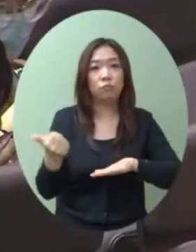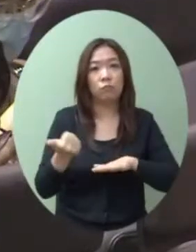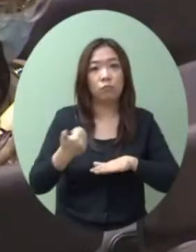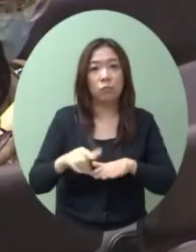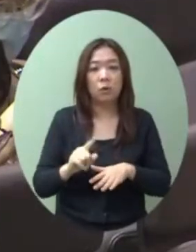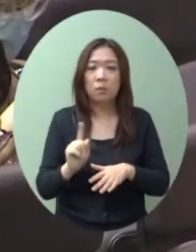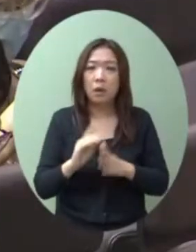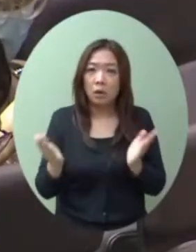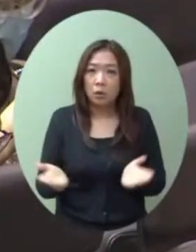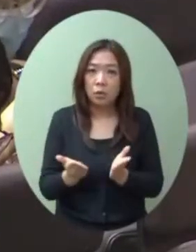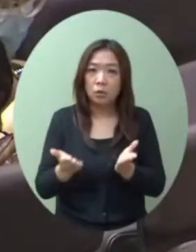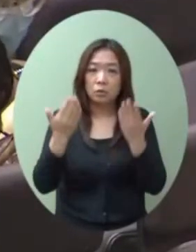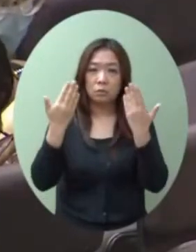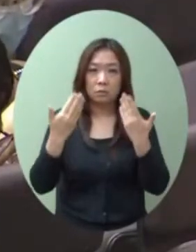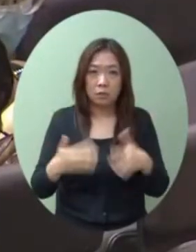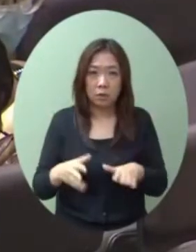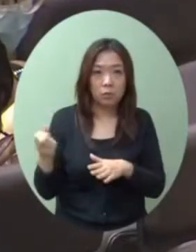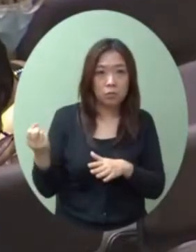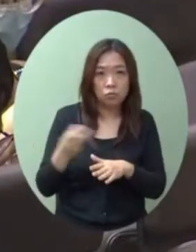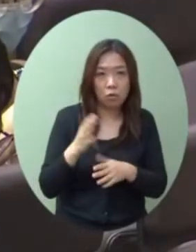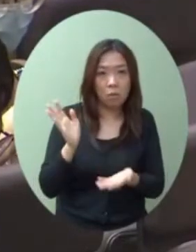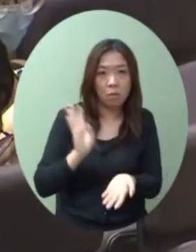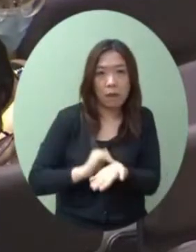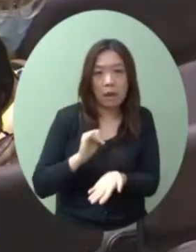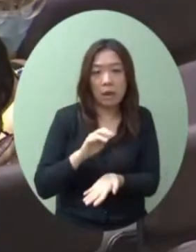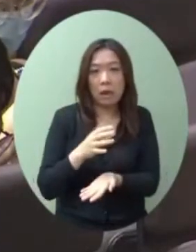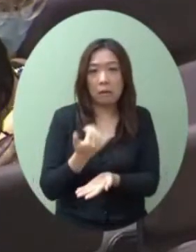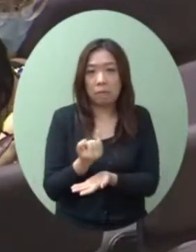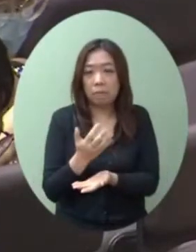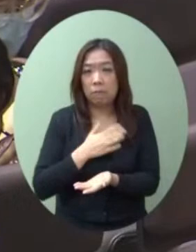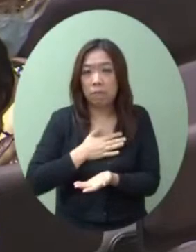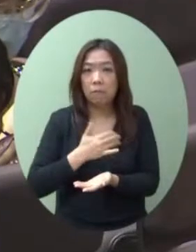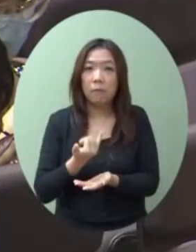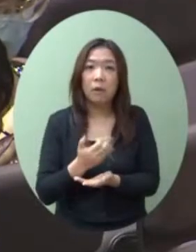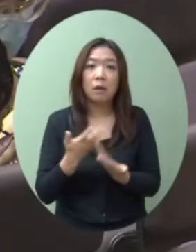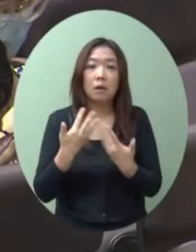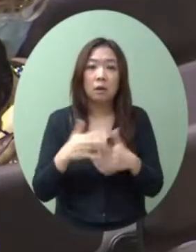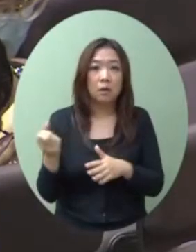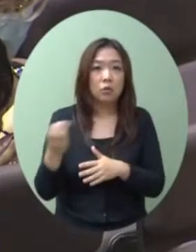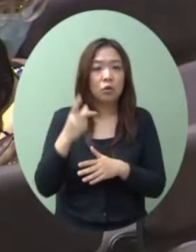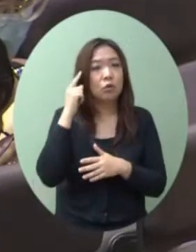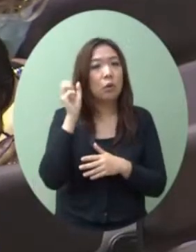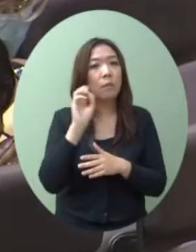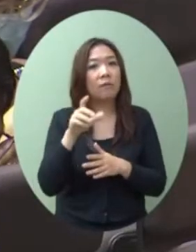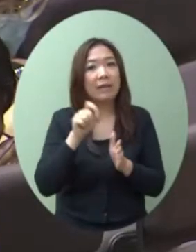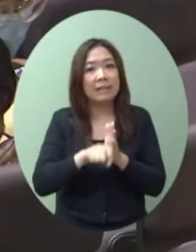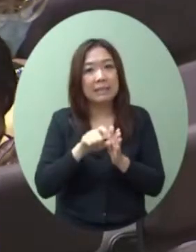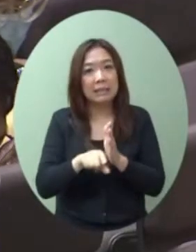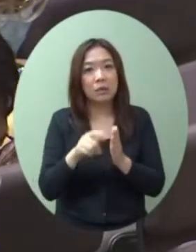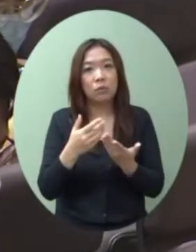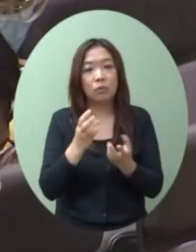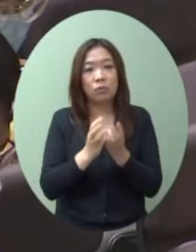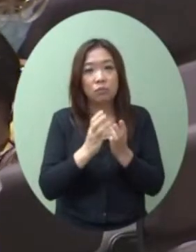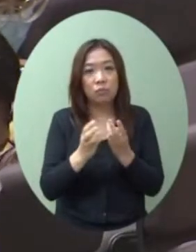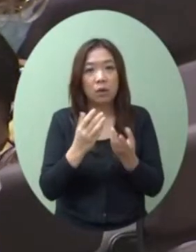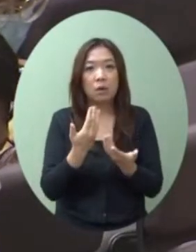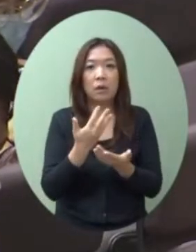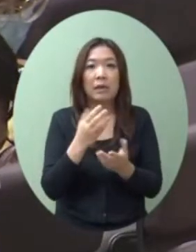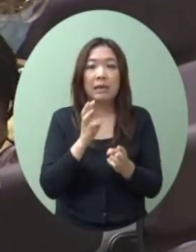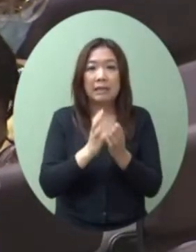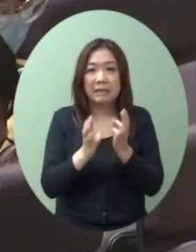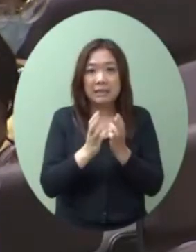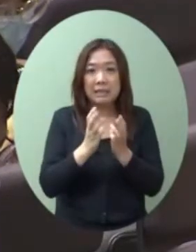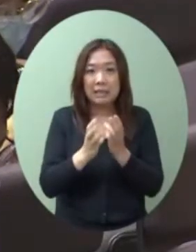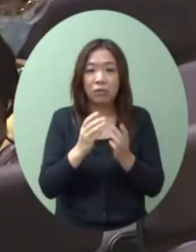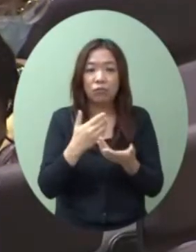the technical issues been resolved after the launching of the scheme? Do you worry that there will be more technical issues? And